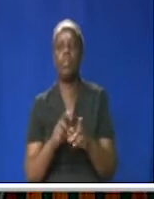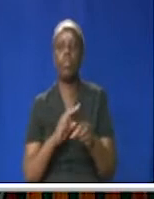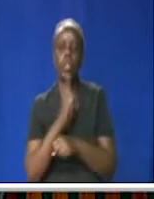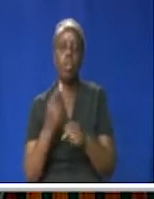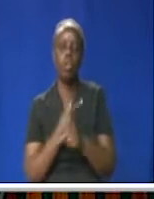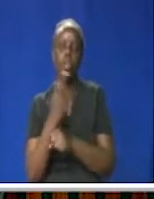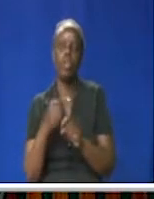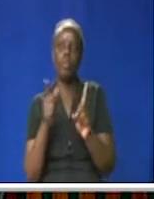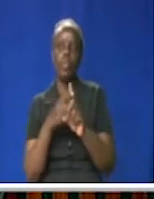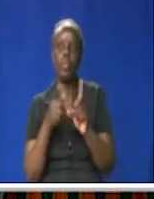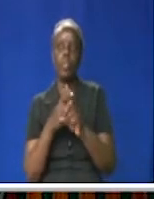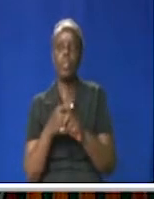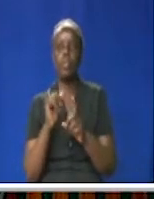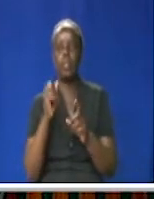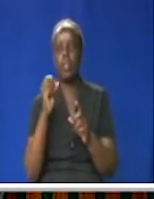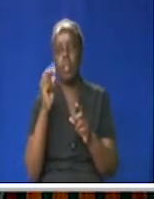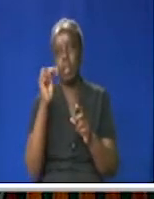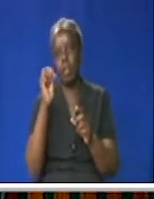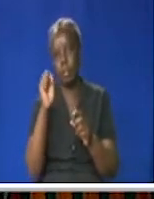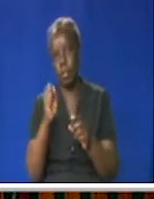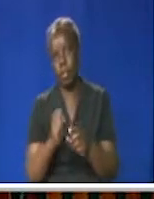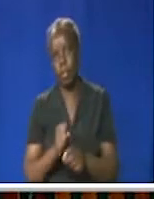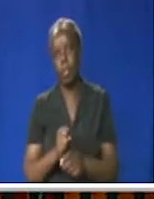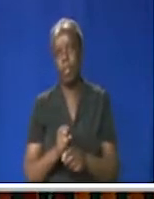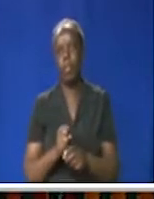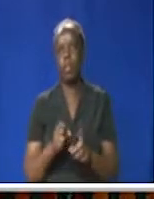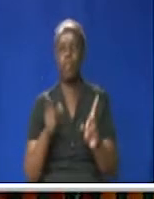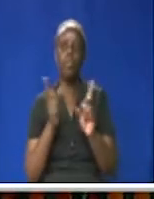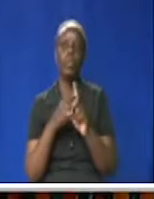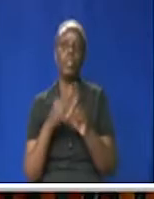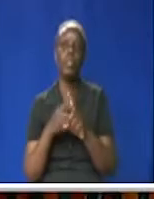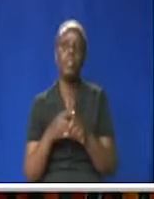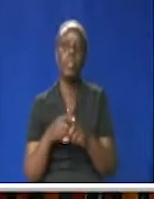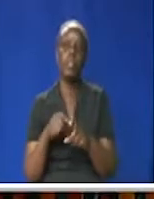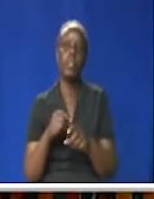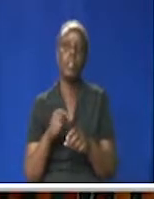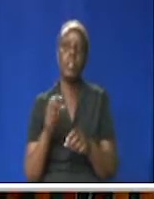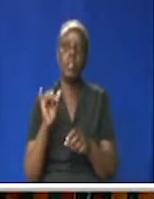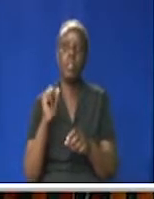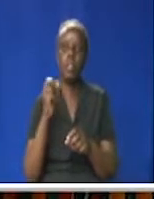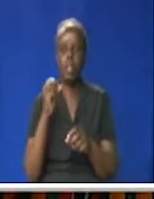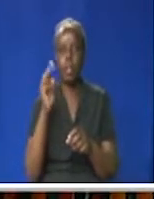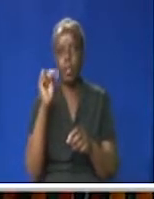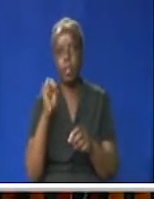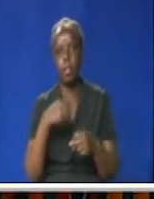dissolves in water, no other positively charged ion is produced apart